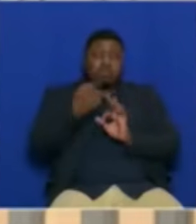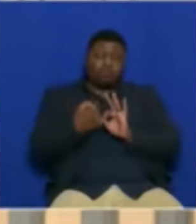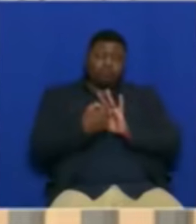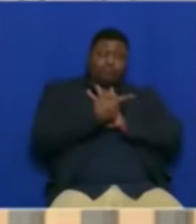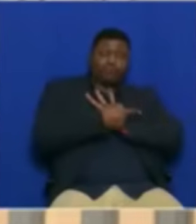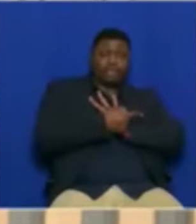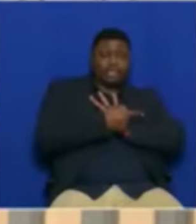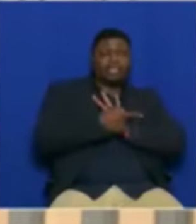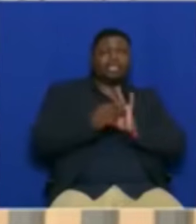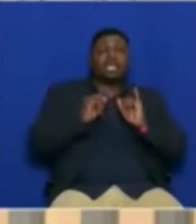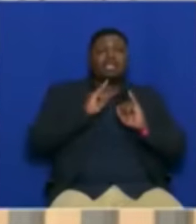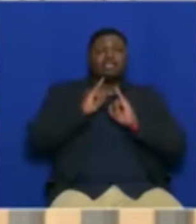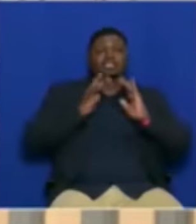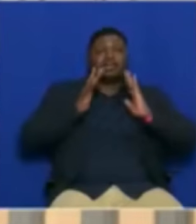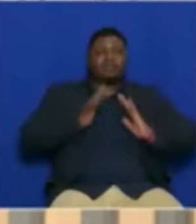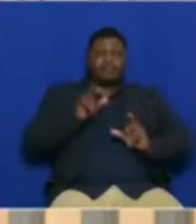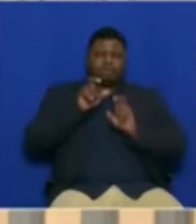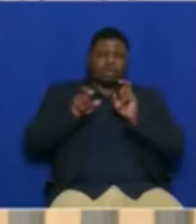And